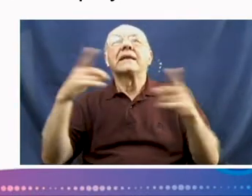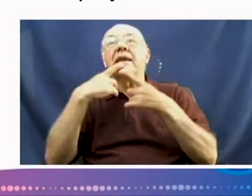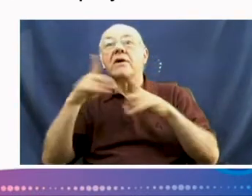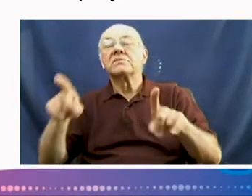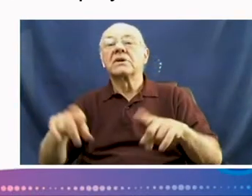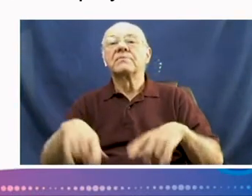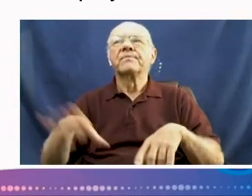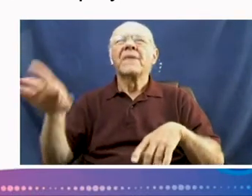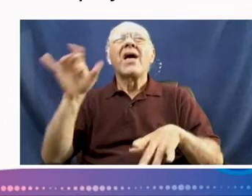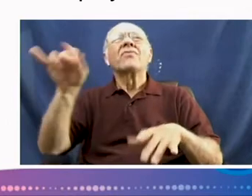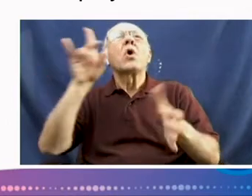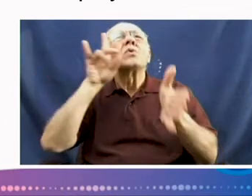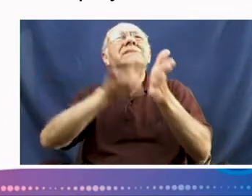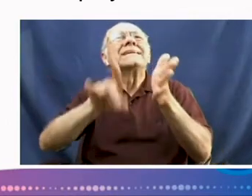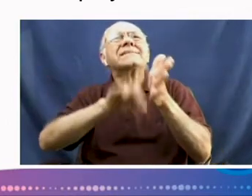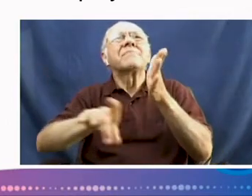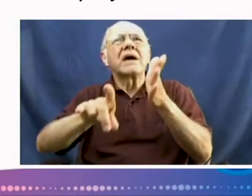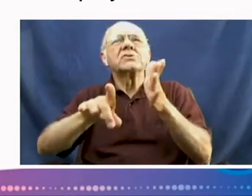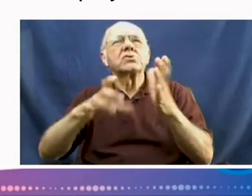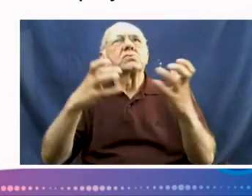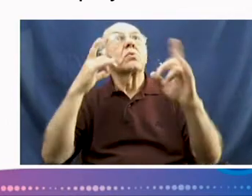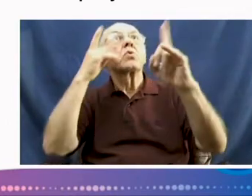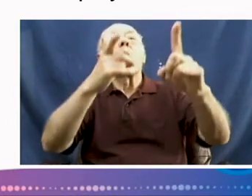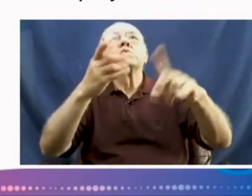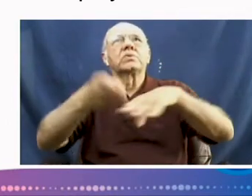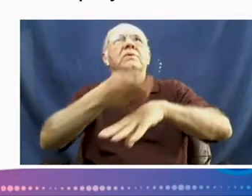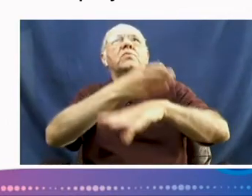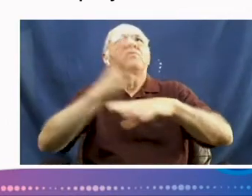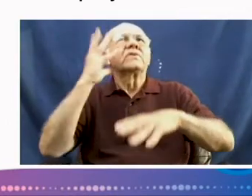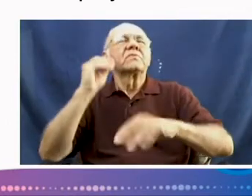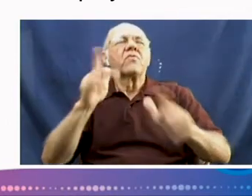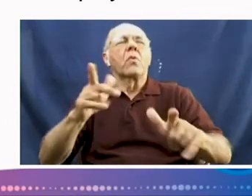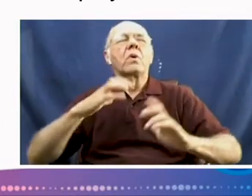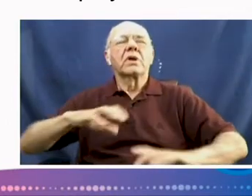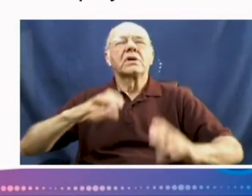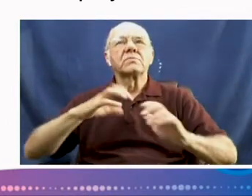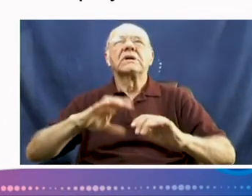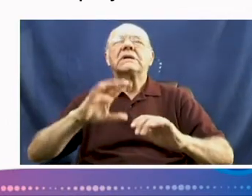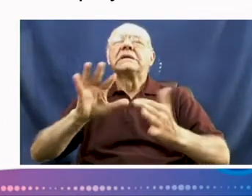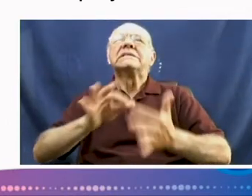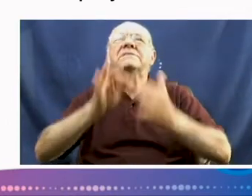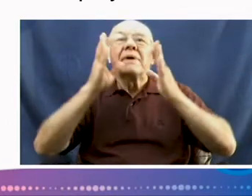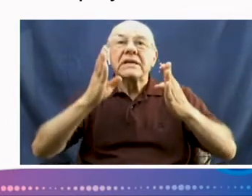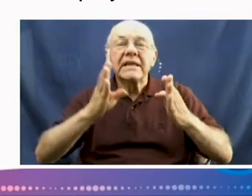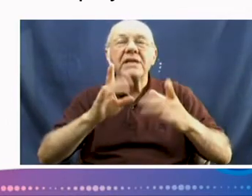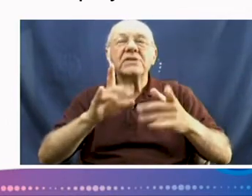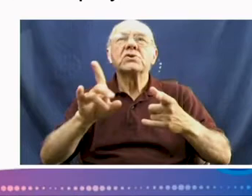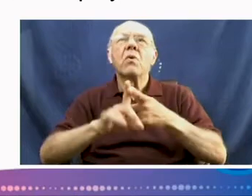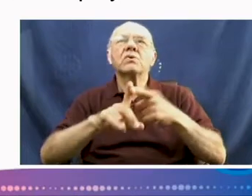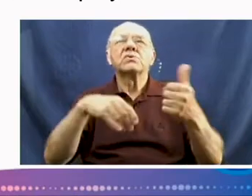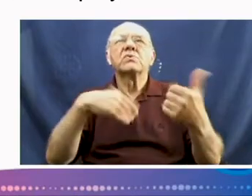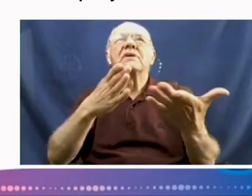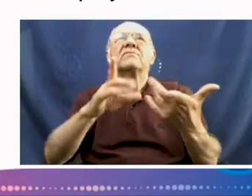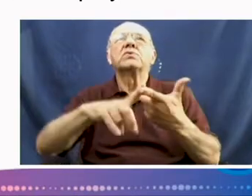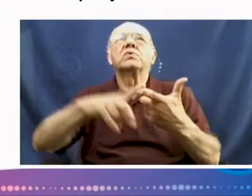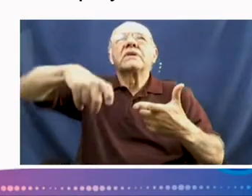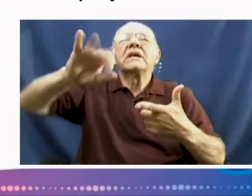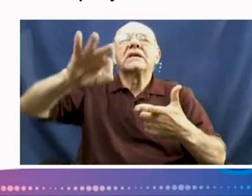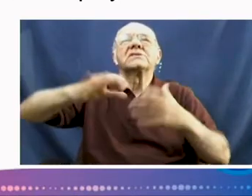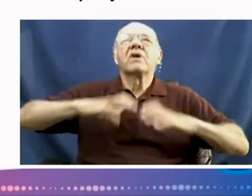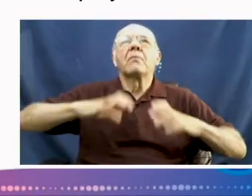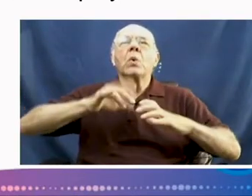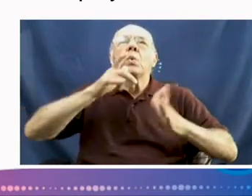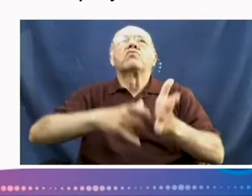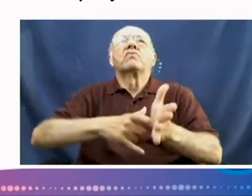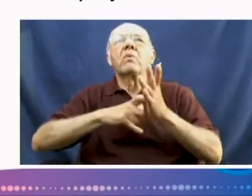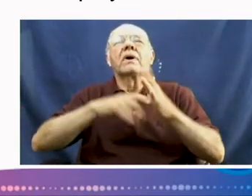inspections are aimed at improving the experience for all customers, special attention is also paid to the needs of customers requiring accessible